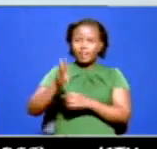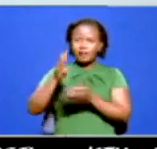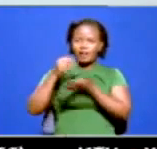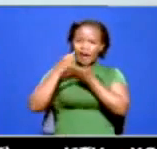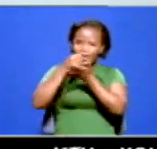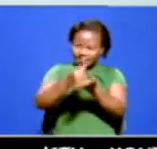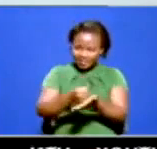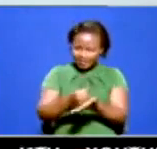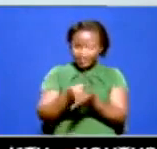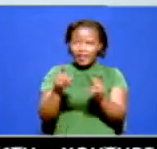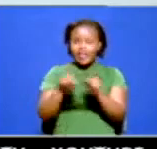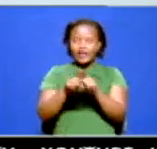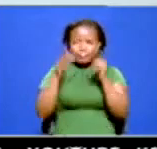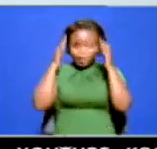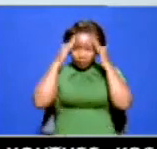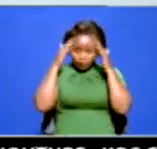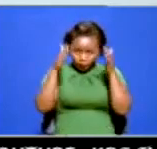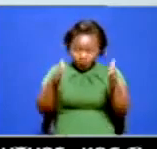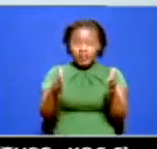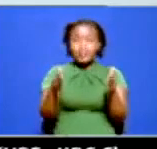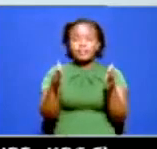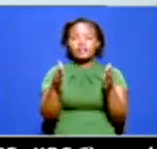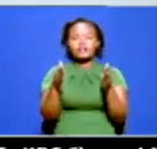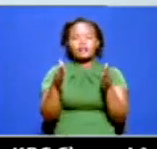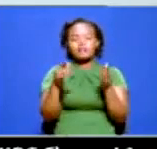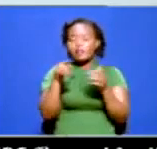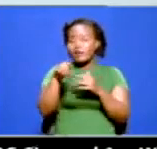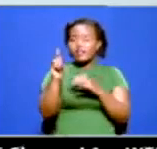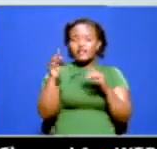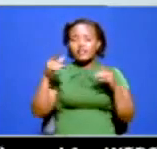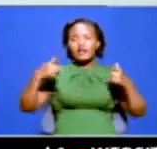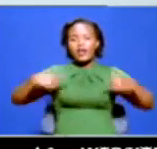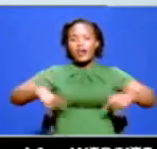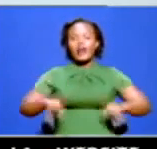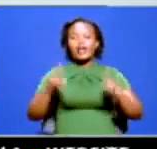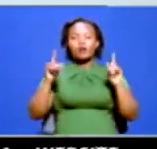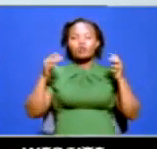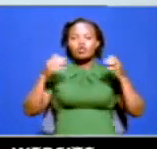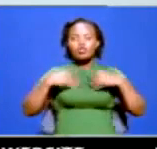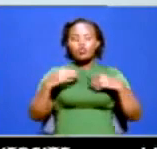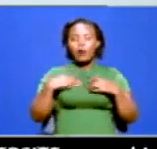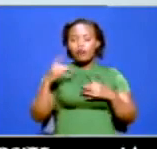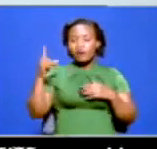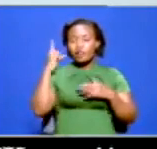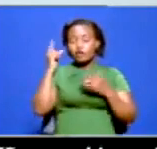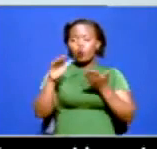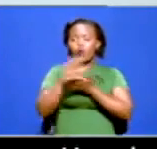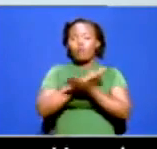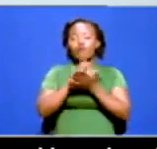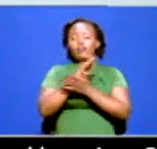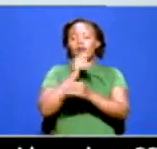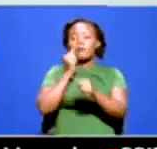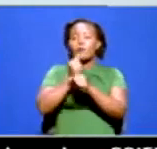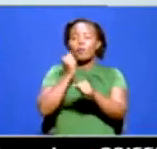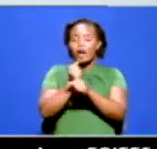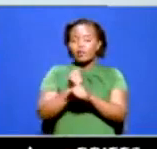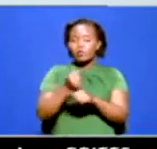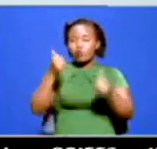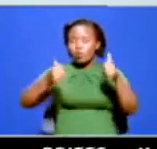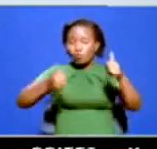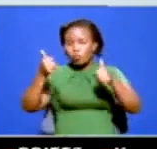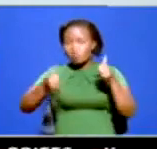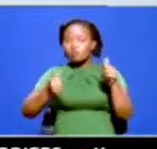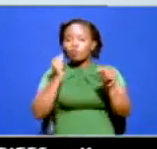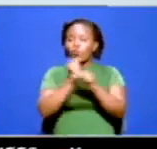and cooperate, provides us with a legal framework around which we can be able to work with